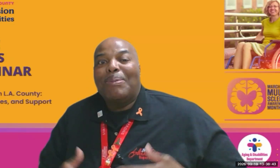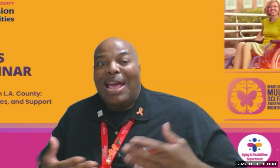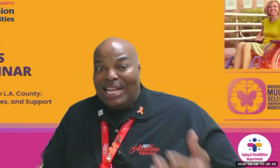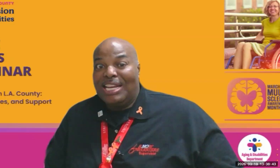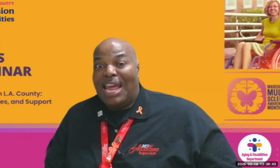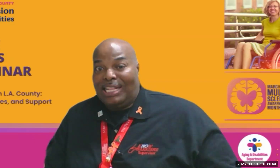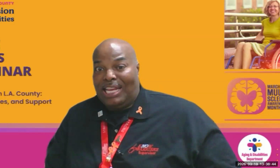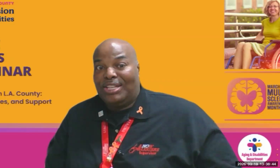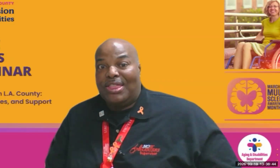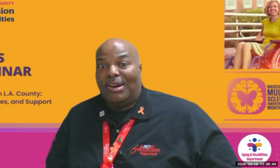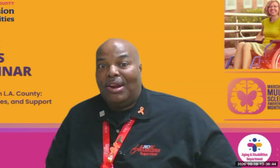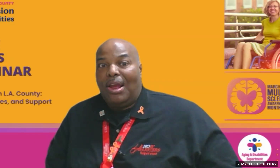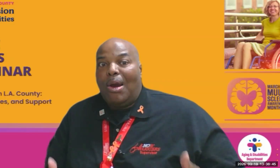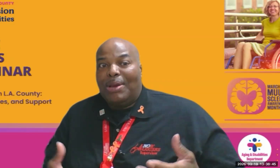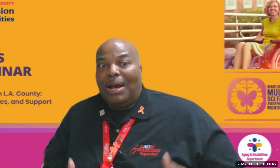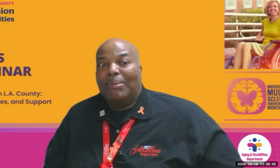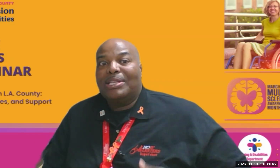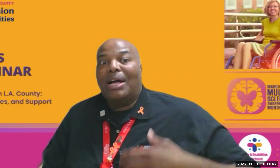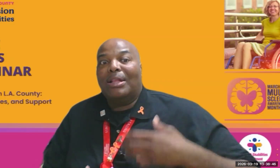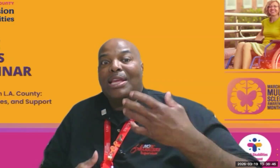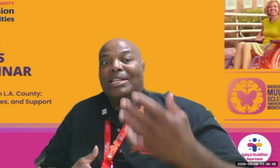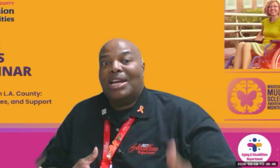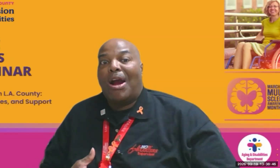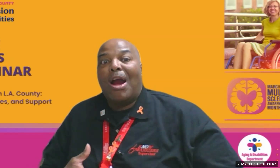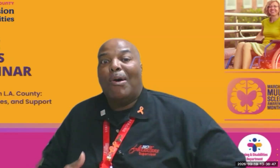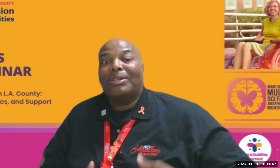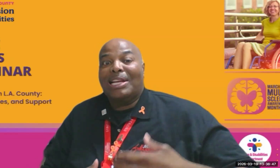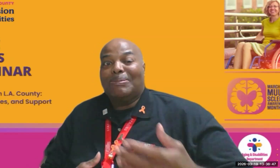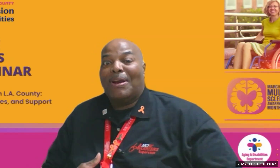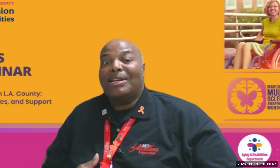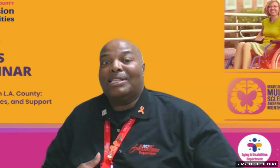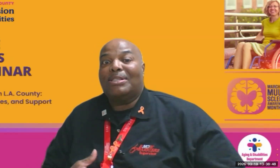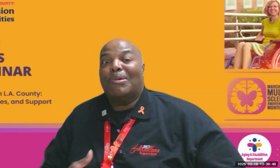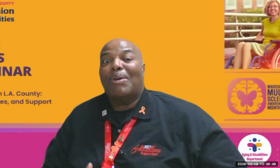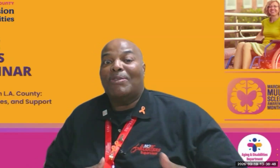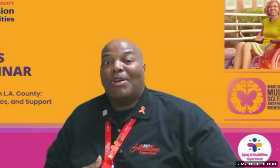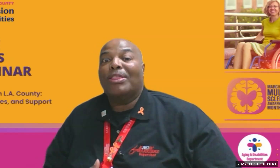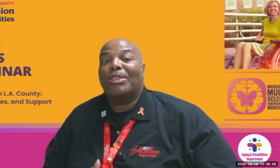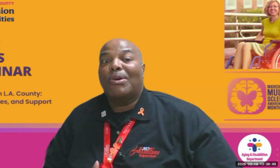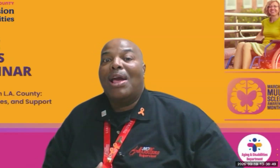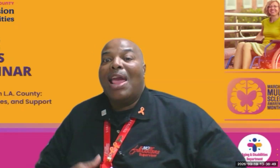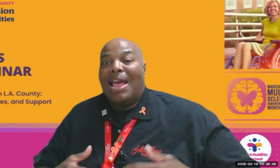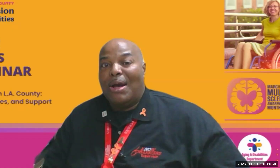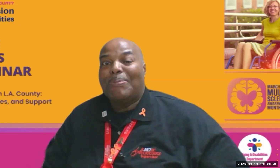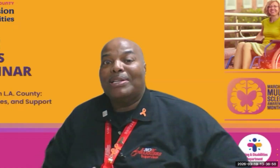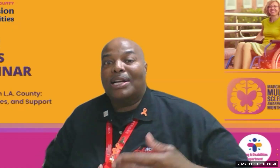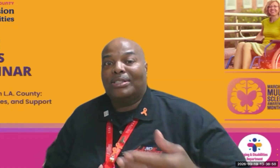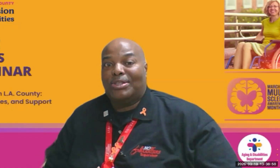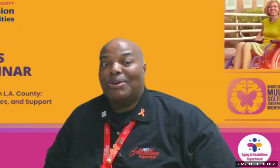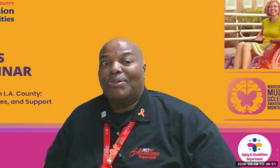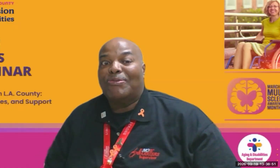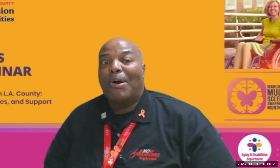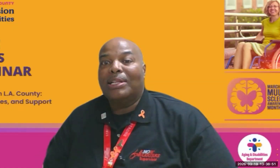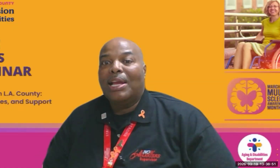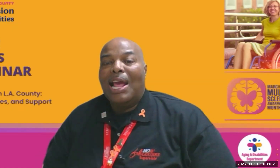can help educate each other. We help tell each other our own experiences and what we've gone through and help each other